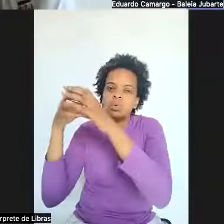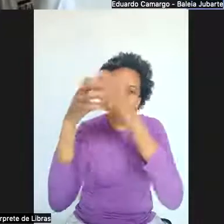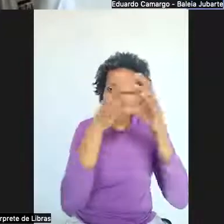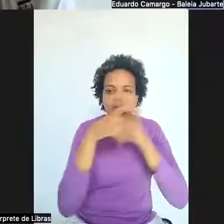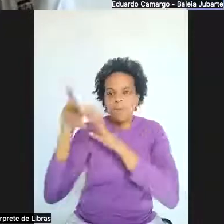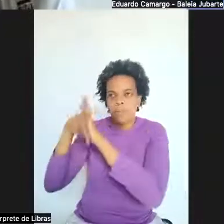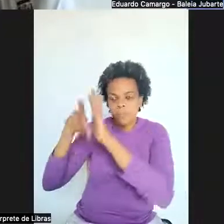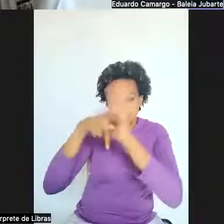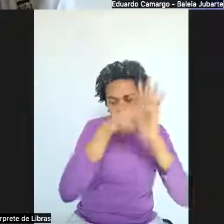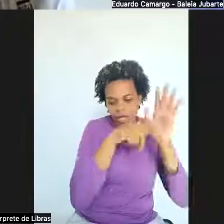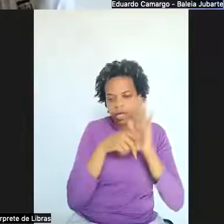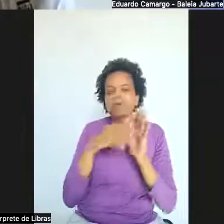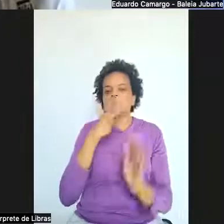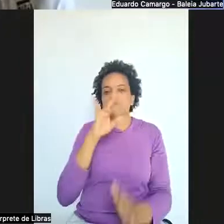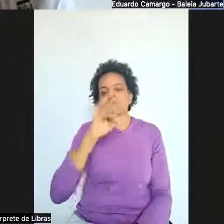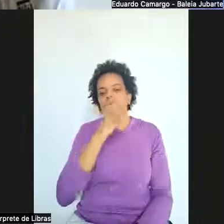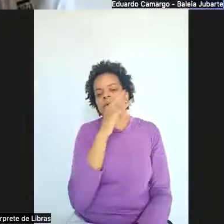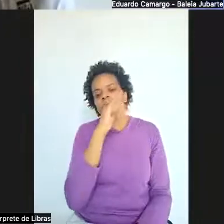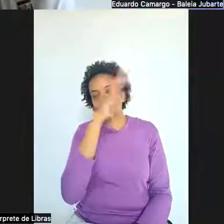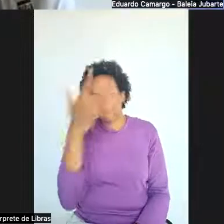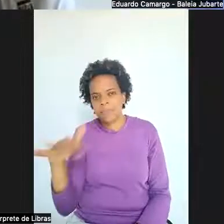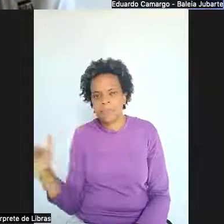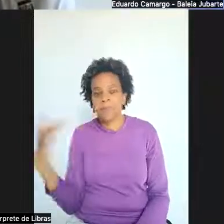of all the collectives from the Biomar Network.